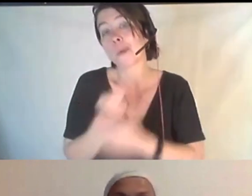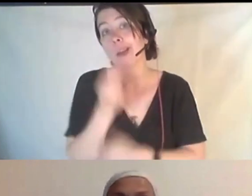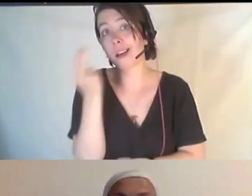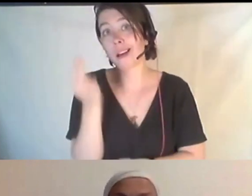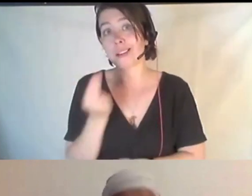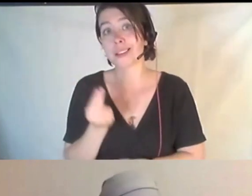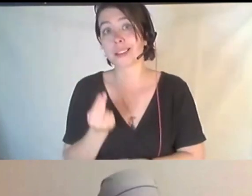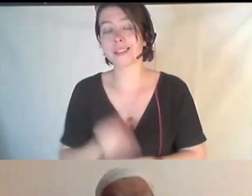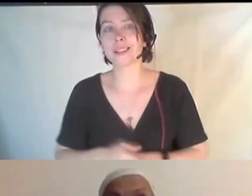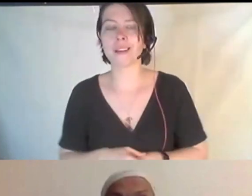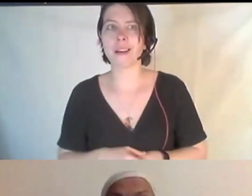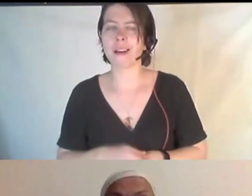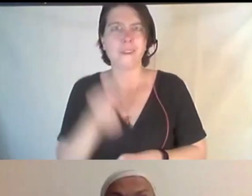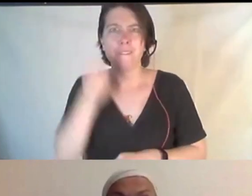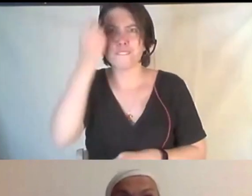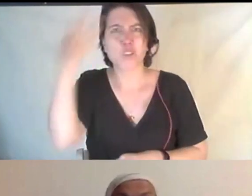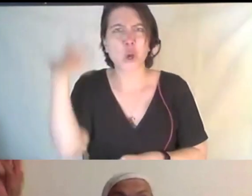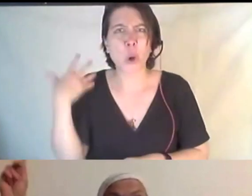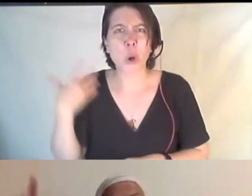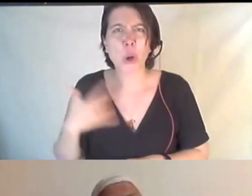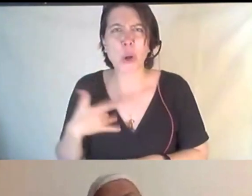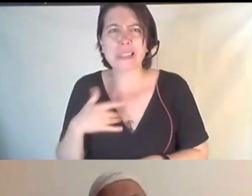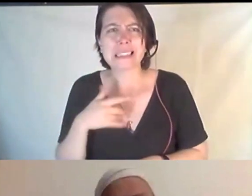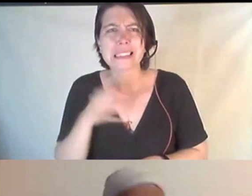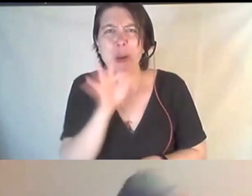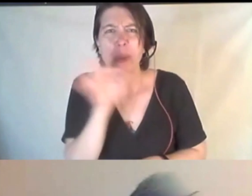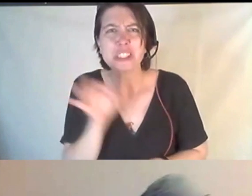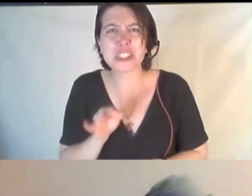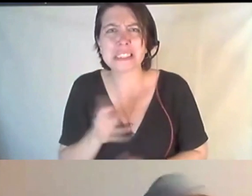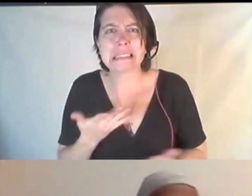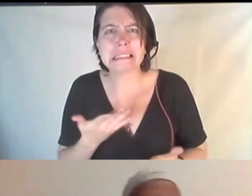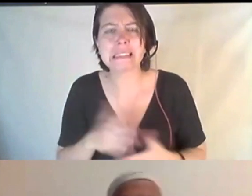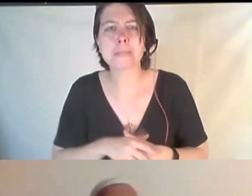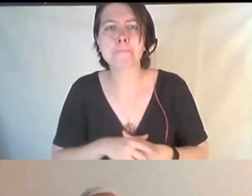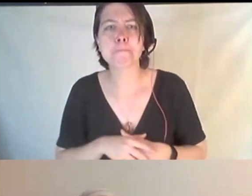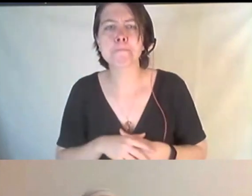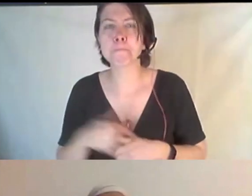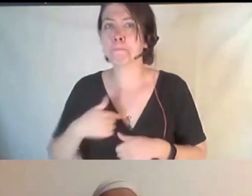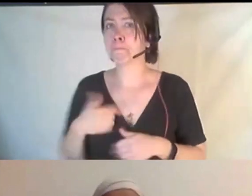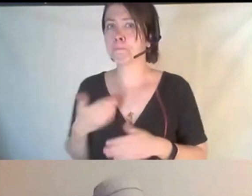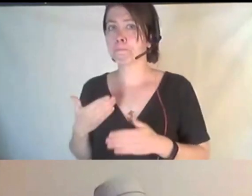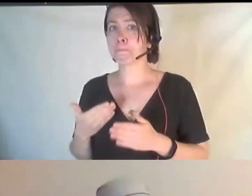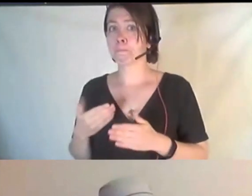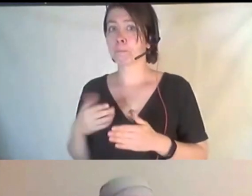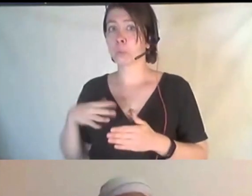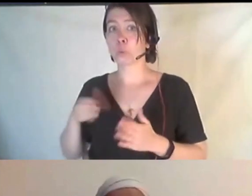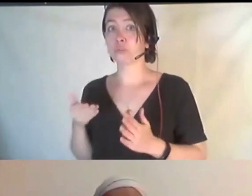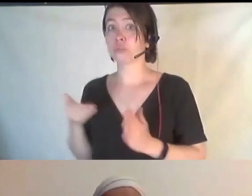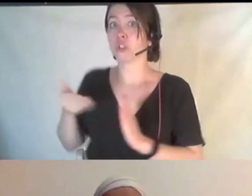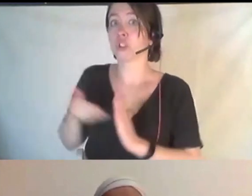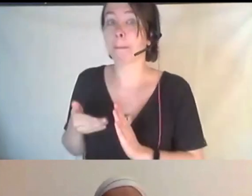the original question, Sunshine. I was going to jump in and say that Charlotte says that ActionSpace has